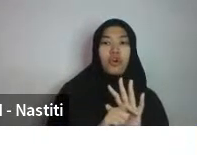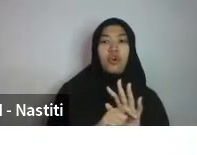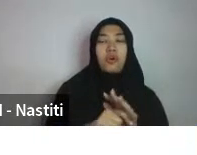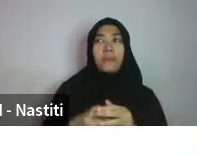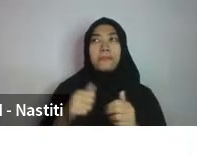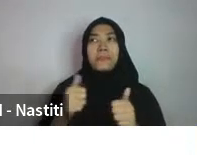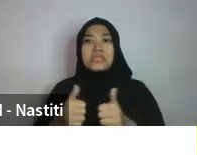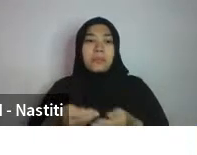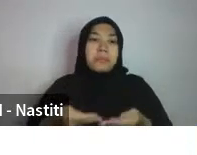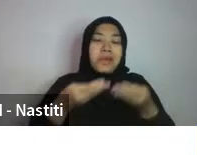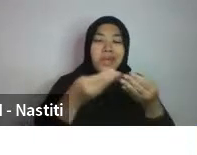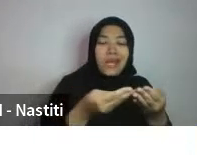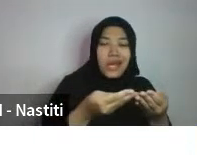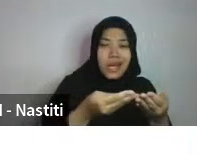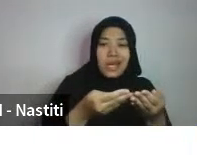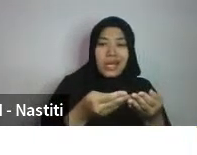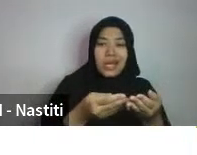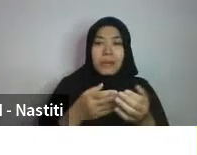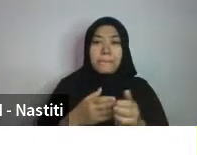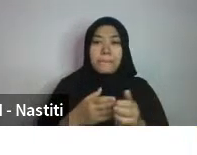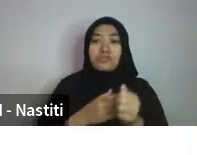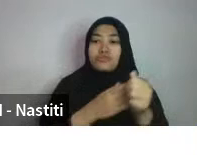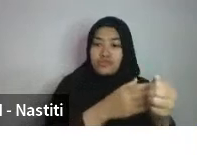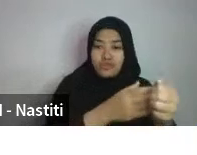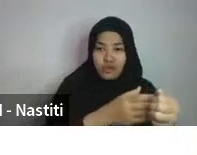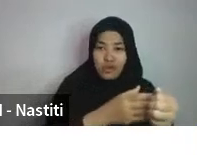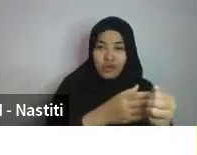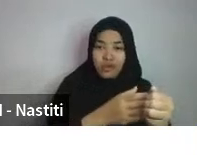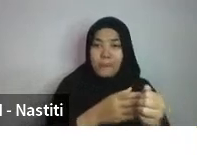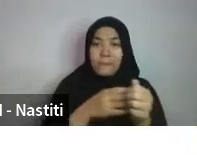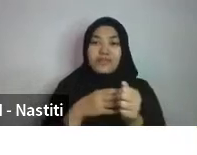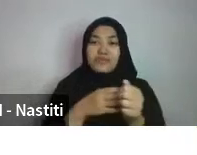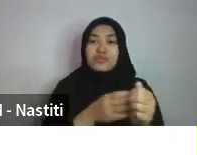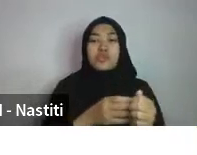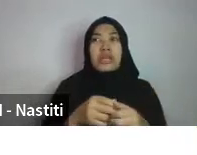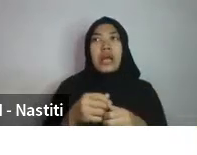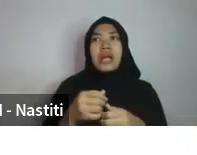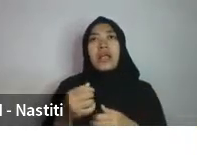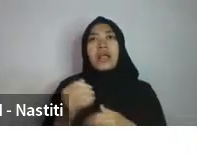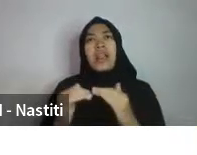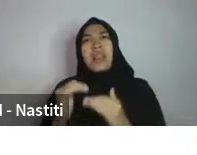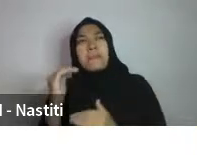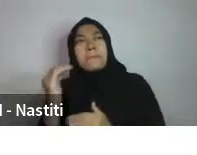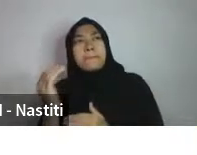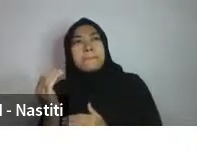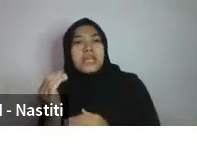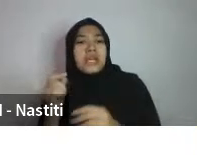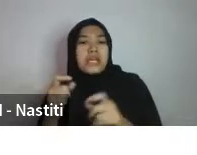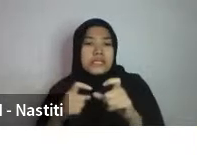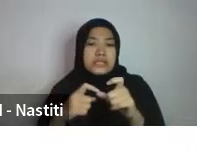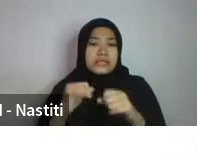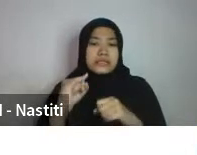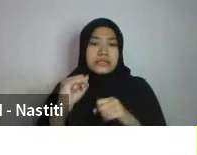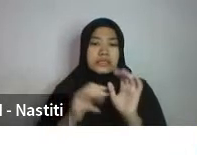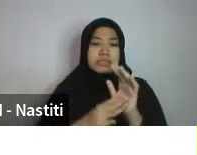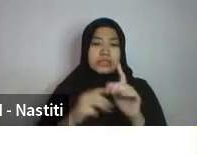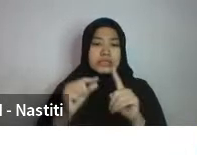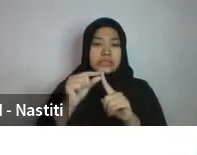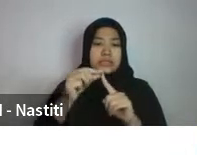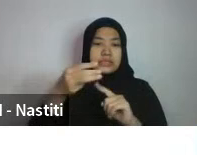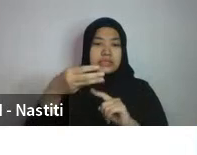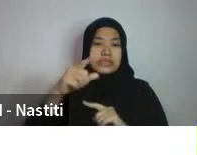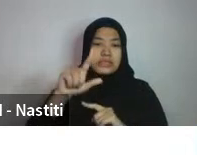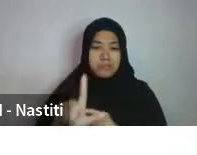internationally and in Australia in particular, we've identified that health outcomes are terrible for people with autism and intellectual